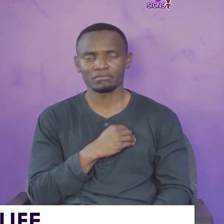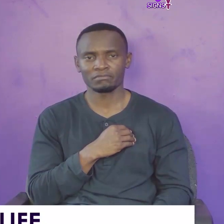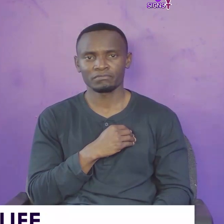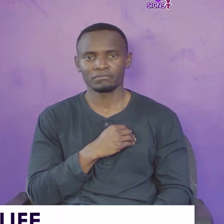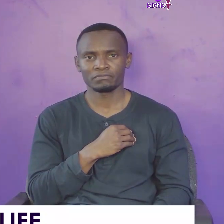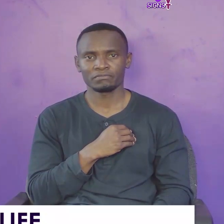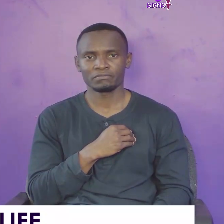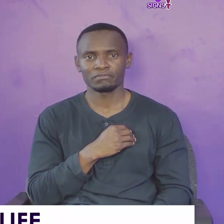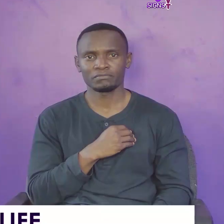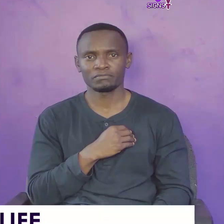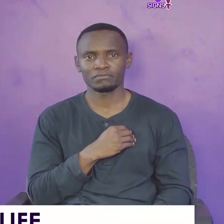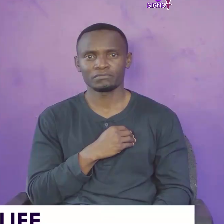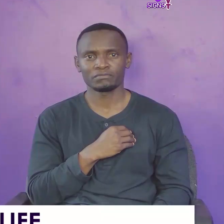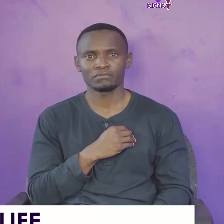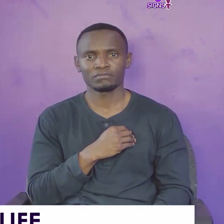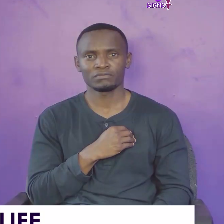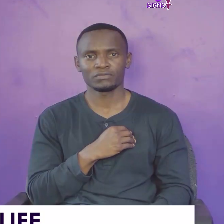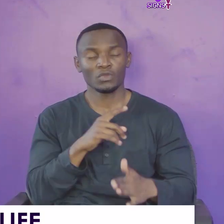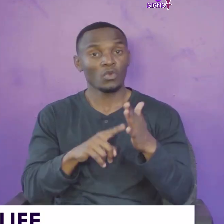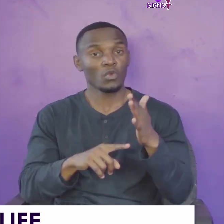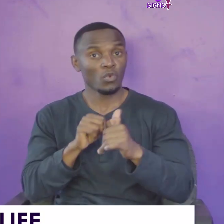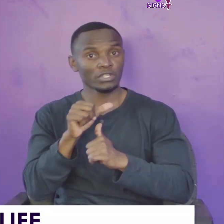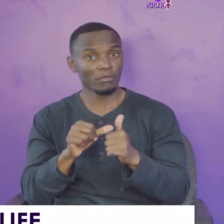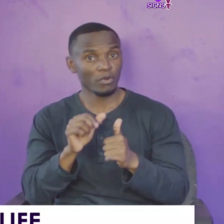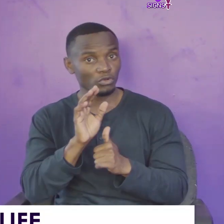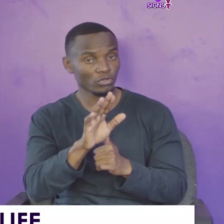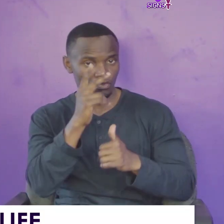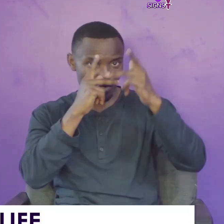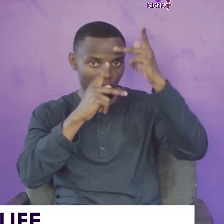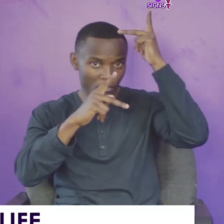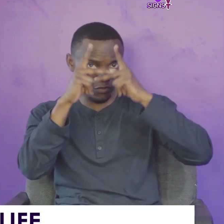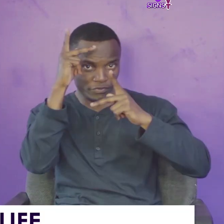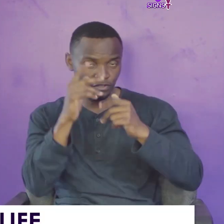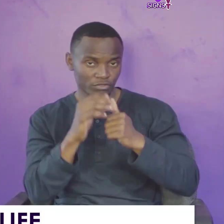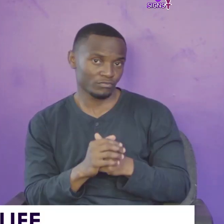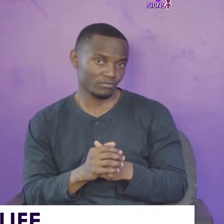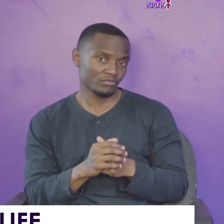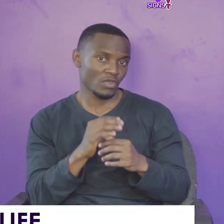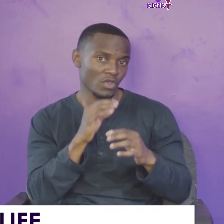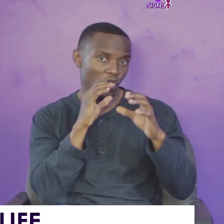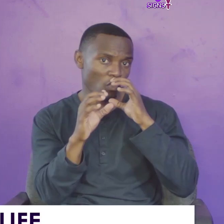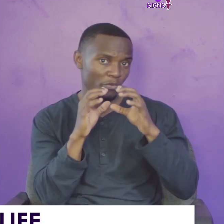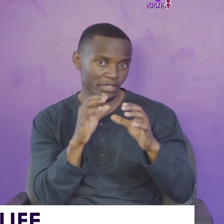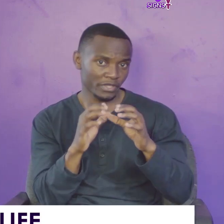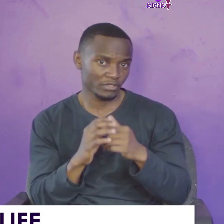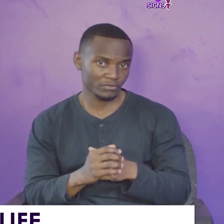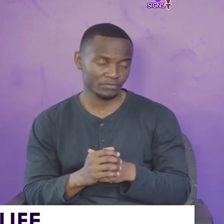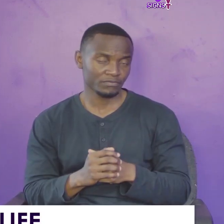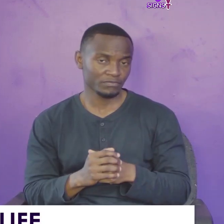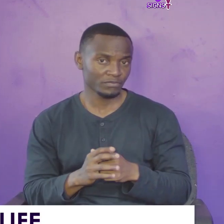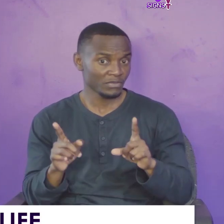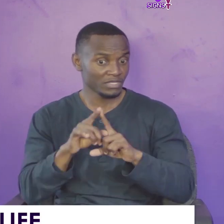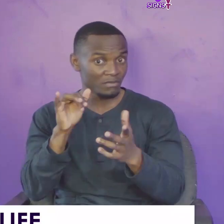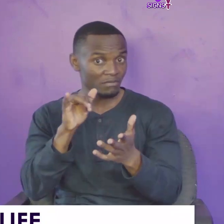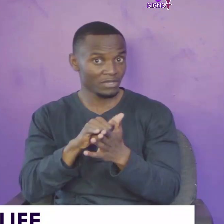which is... How about if I get to your career or to your profession? Communication. Yes, That's also.